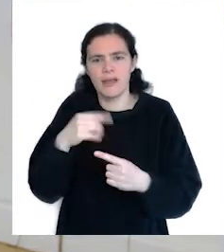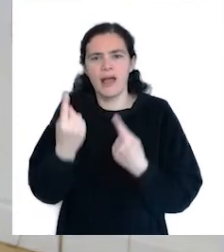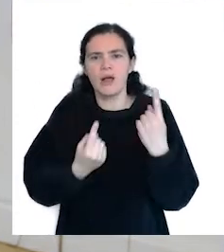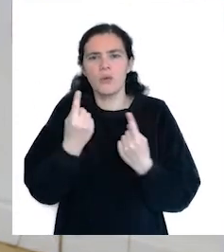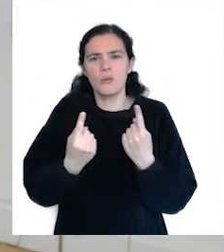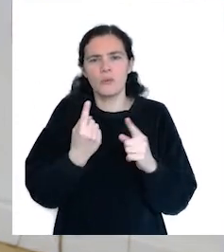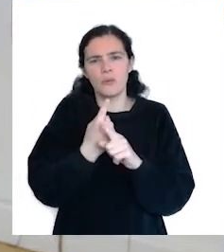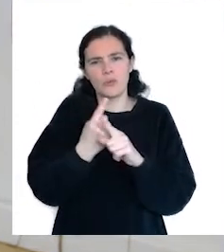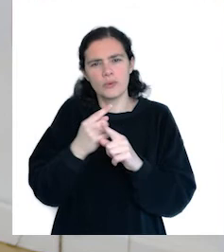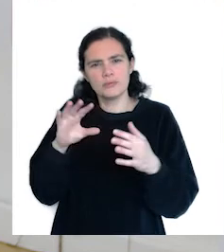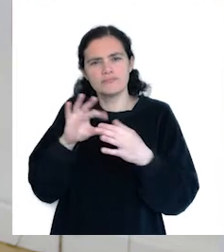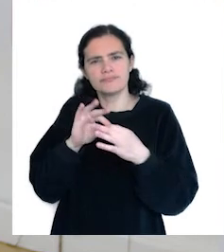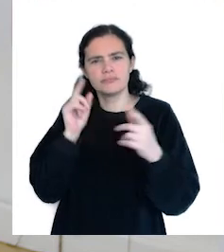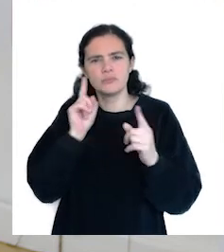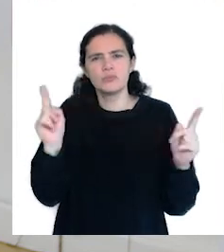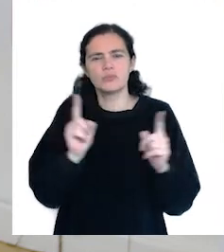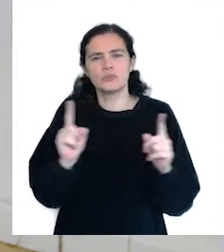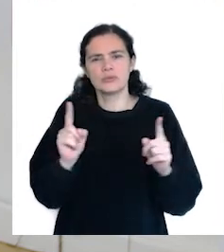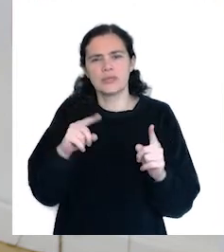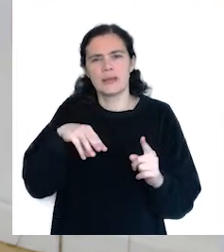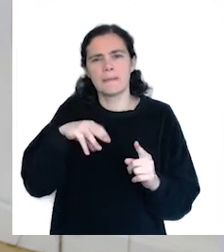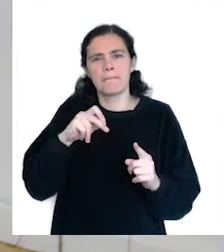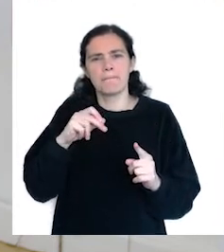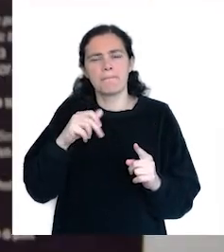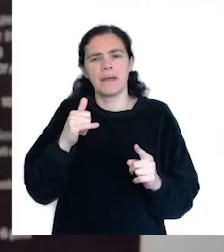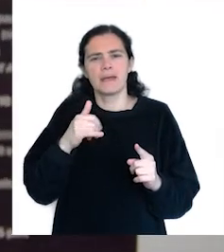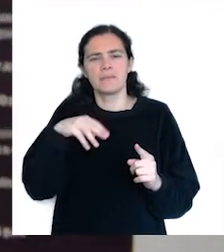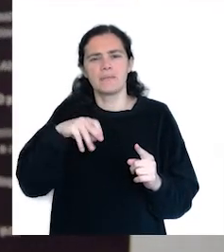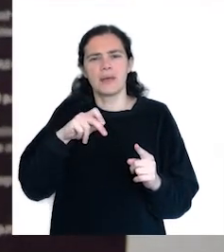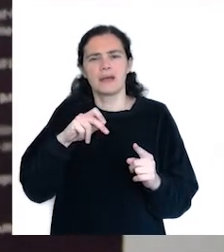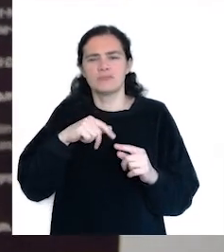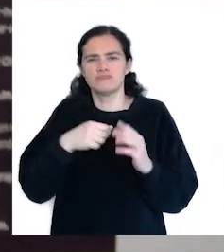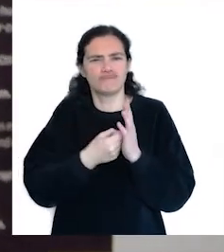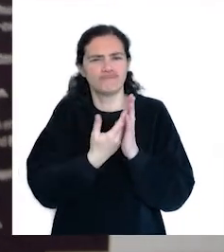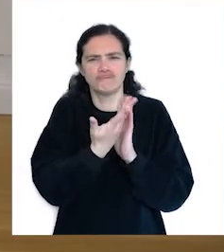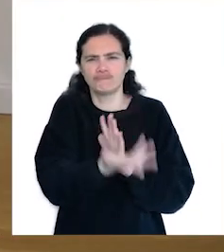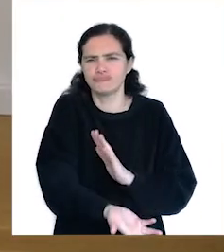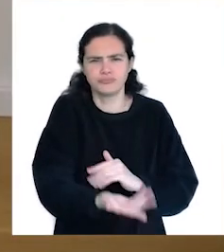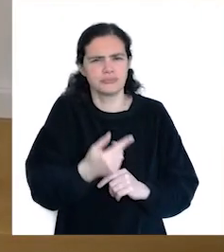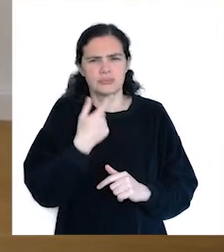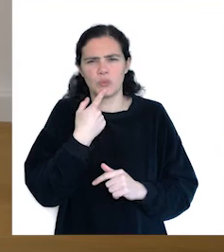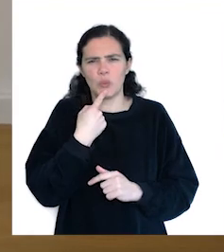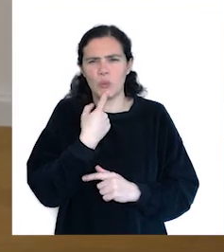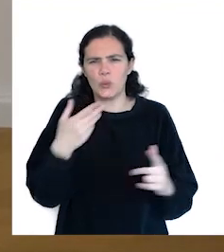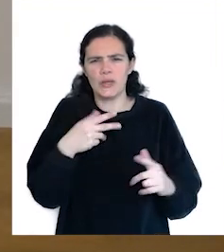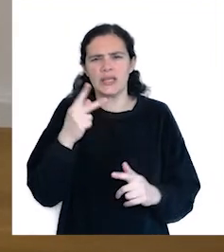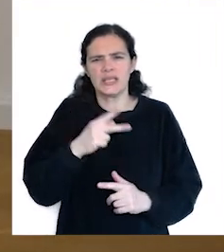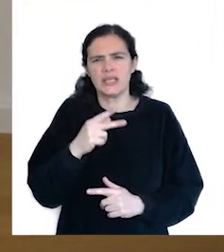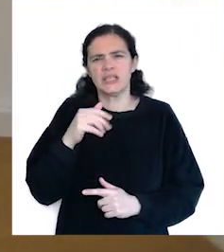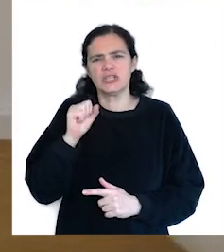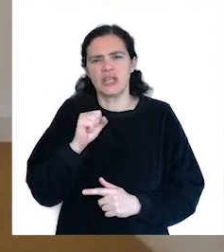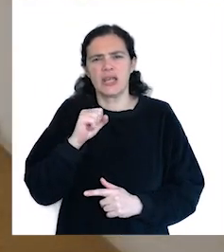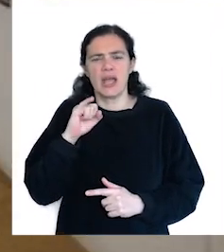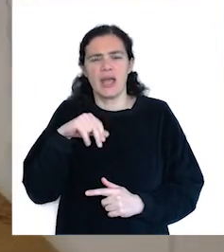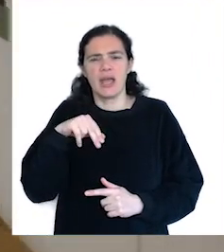the museum. Same thing in terms of music. You had Marianne Mascher, Ryoji Ikeda,